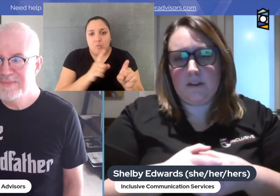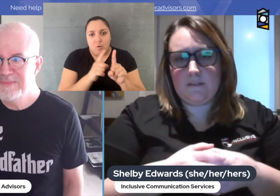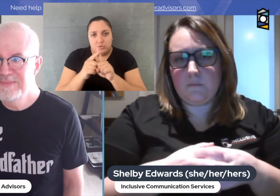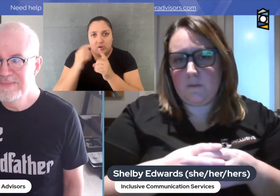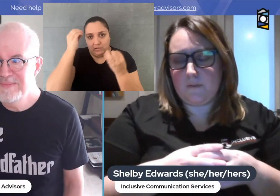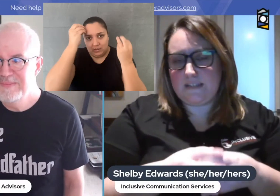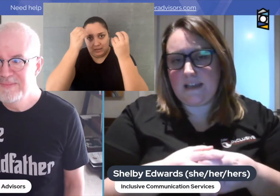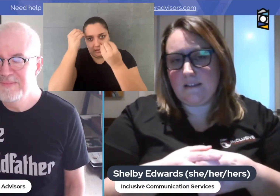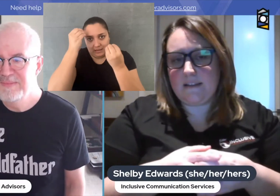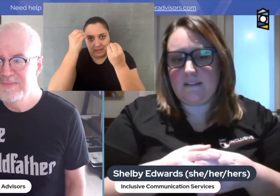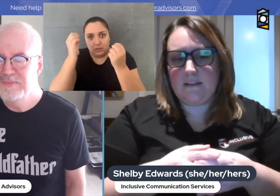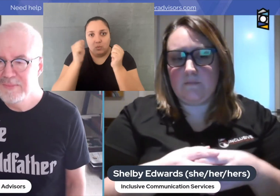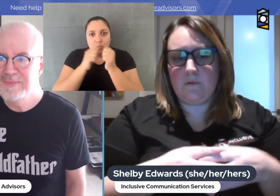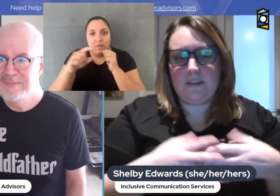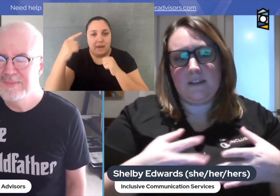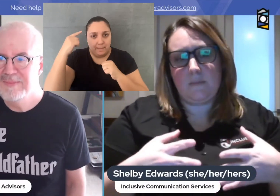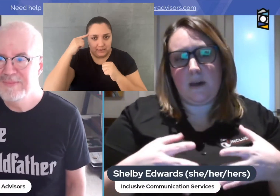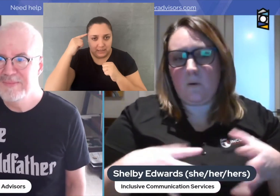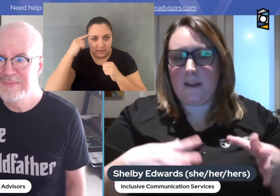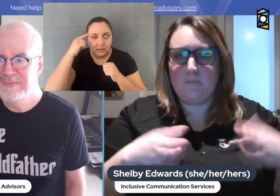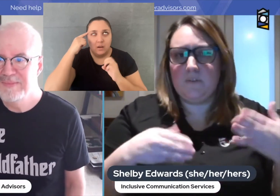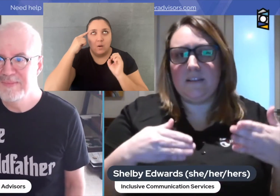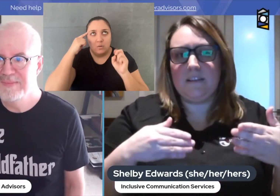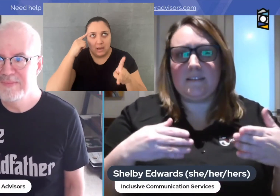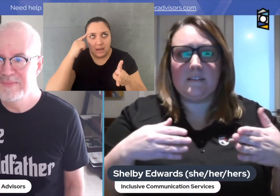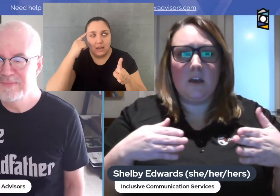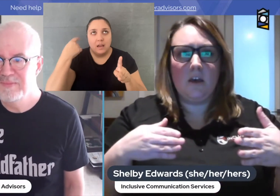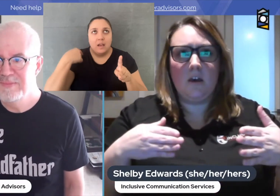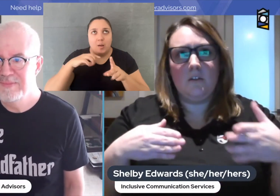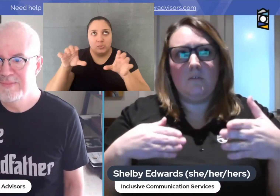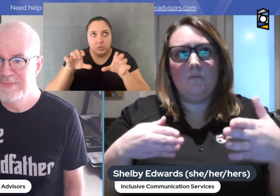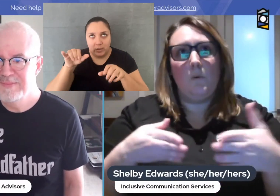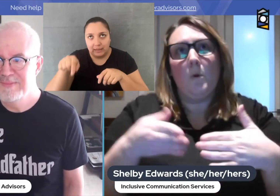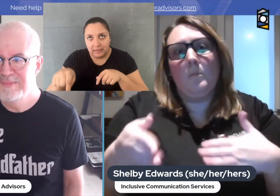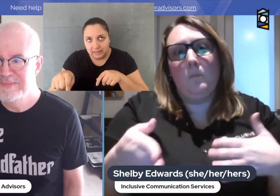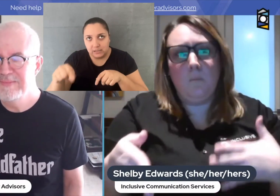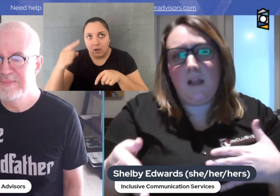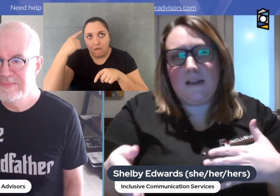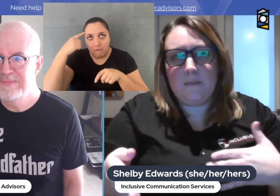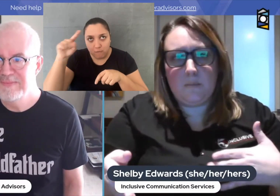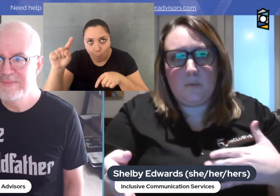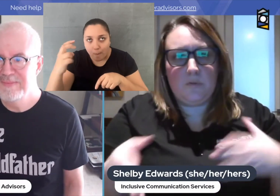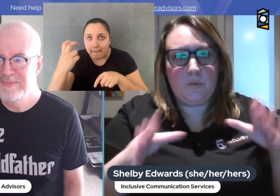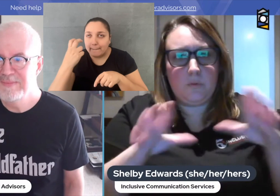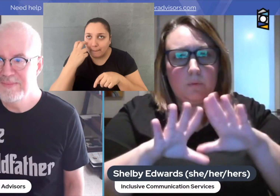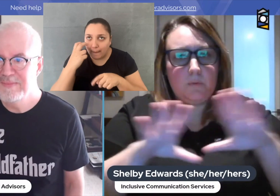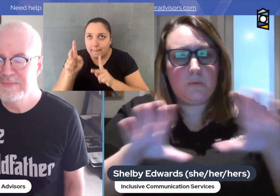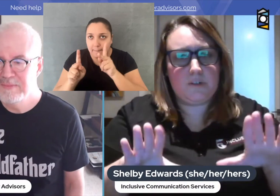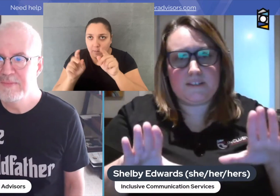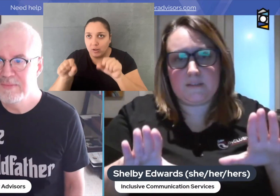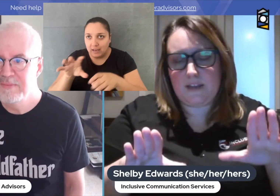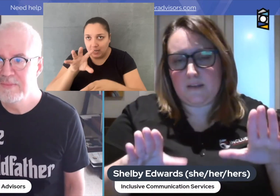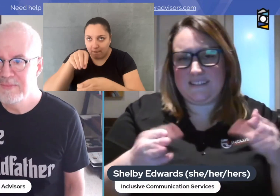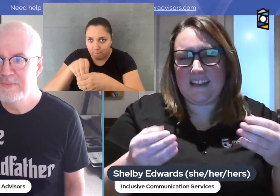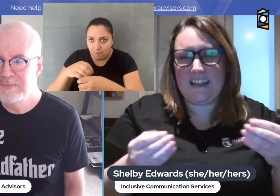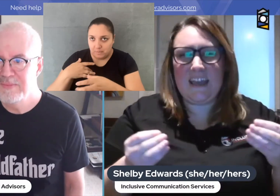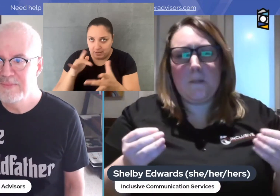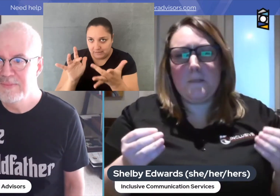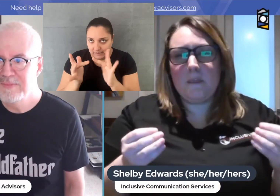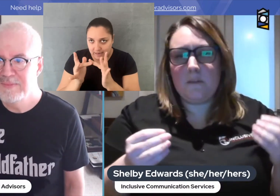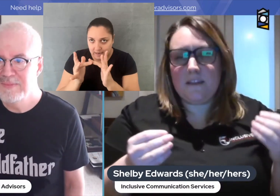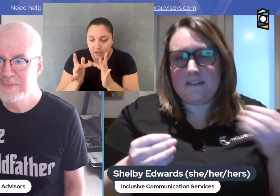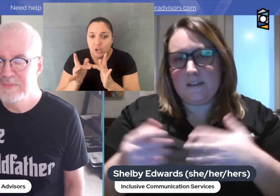it's important with the mentality that if you're thinking about, okay, I'm doing this for blind people to participate in my